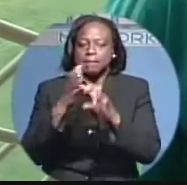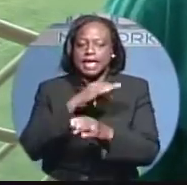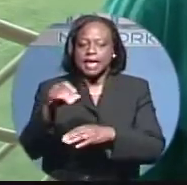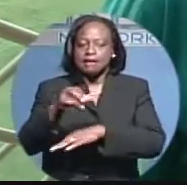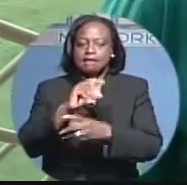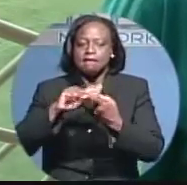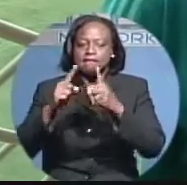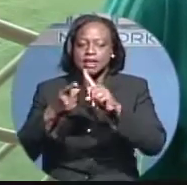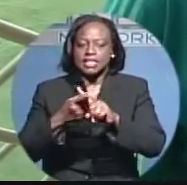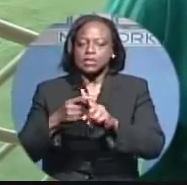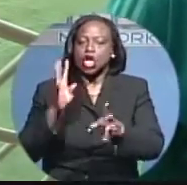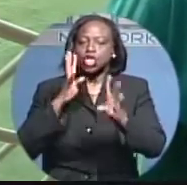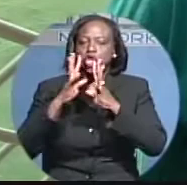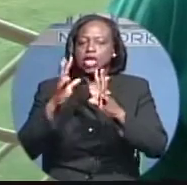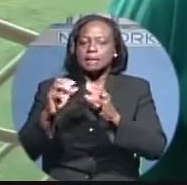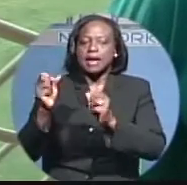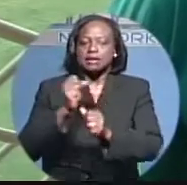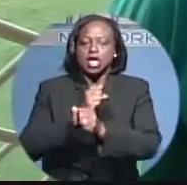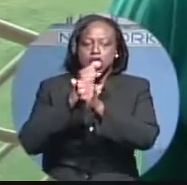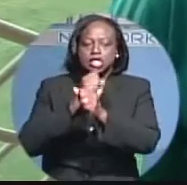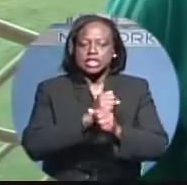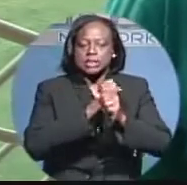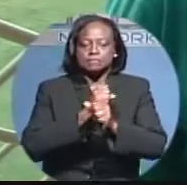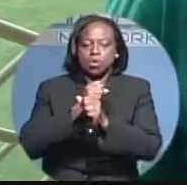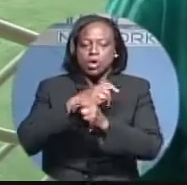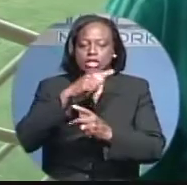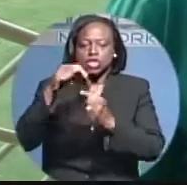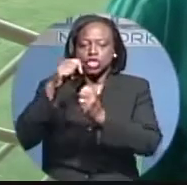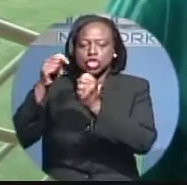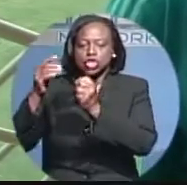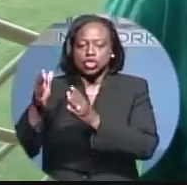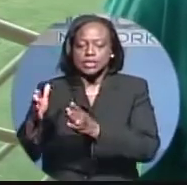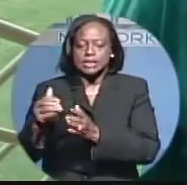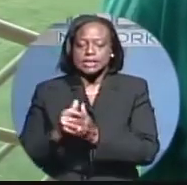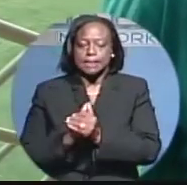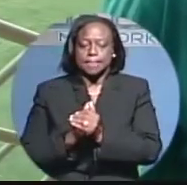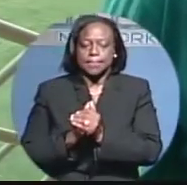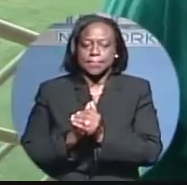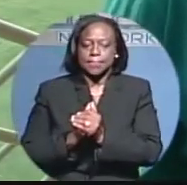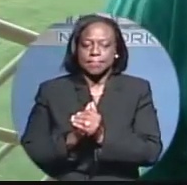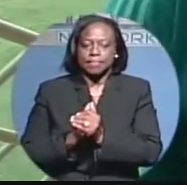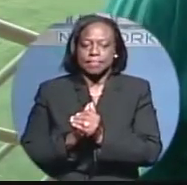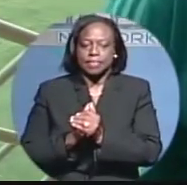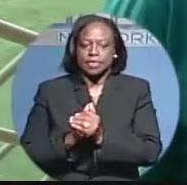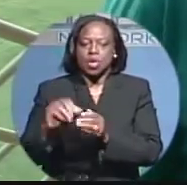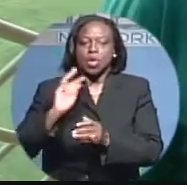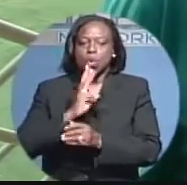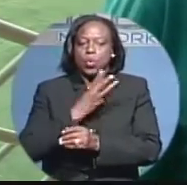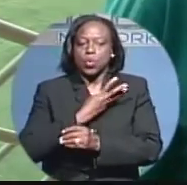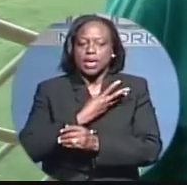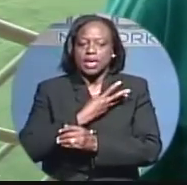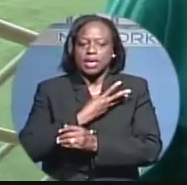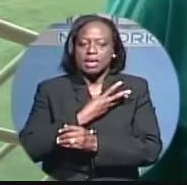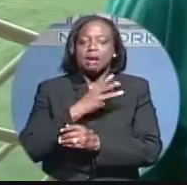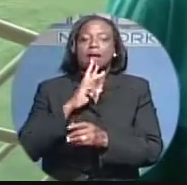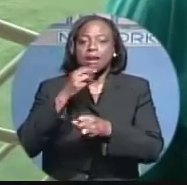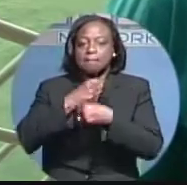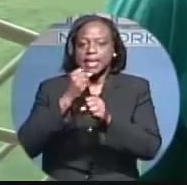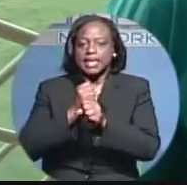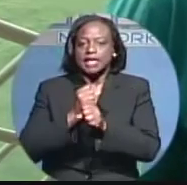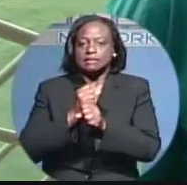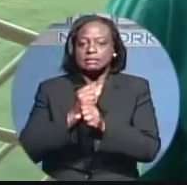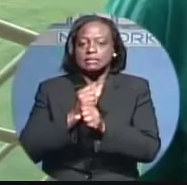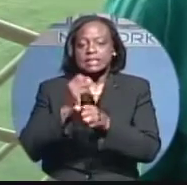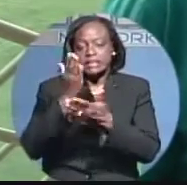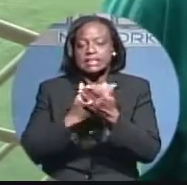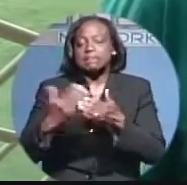about sports tourism, you're talking about the development of track and field, you're talking about the vision for track and field. And so we're on the cusp of making some things happen. If you look